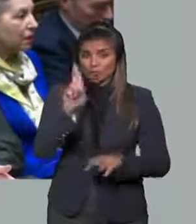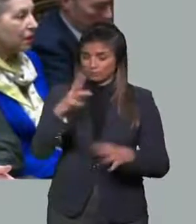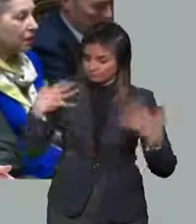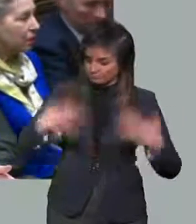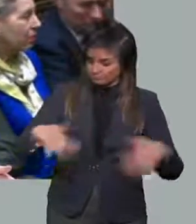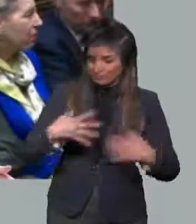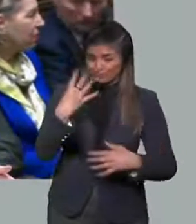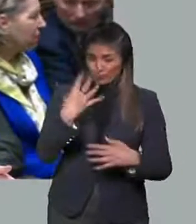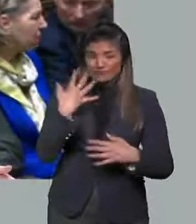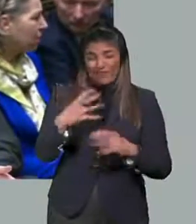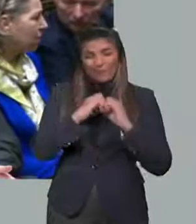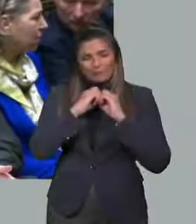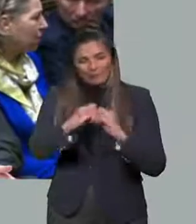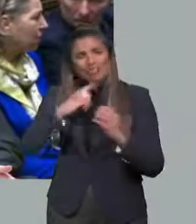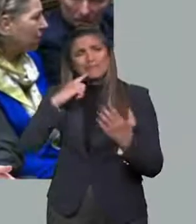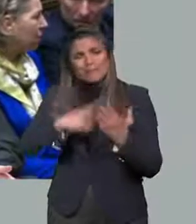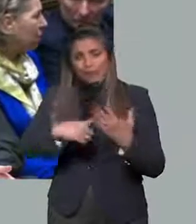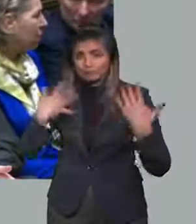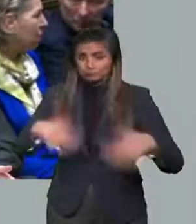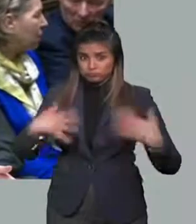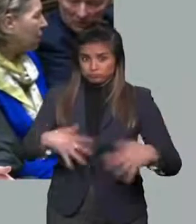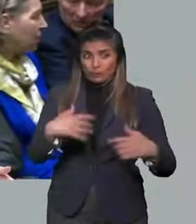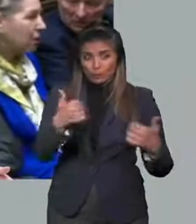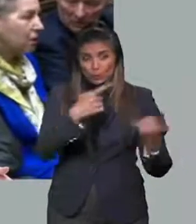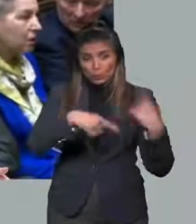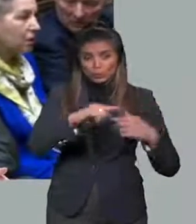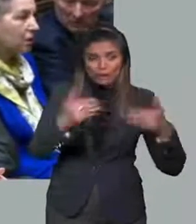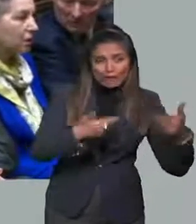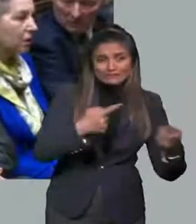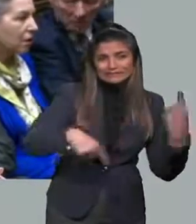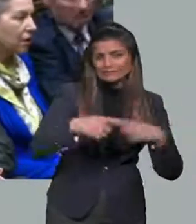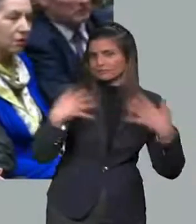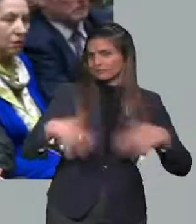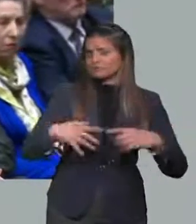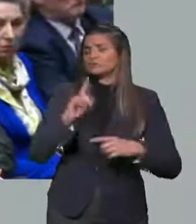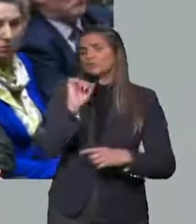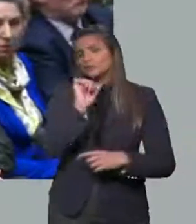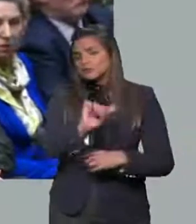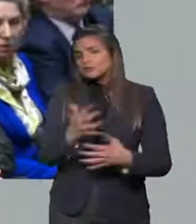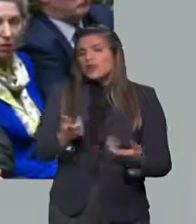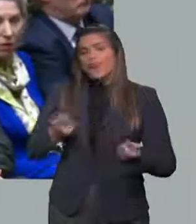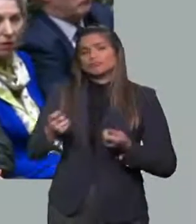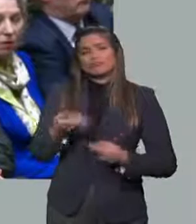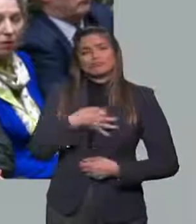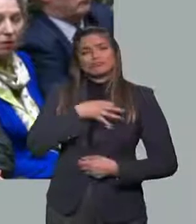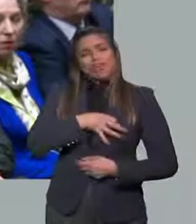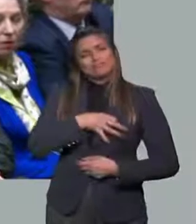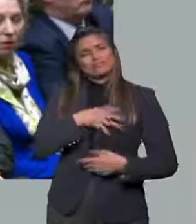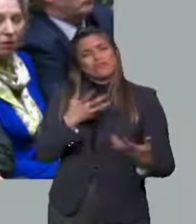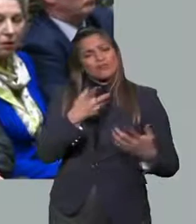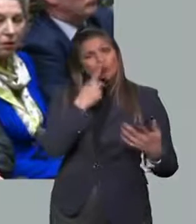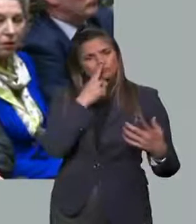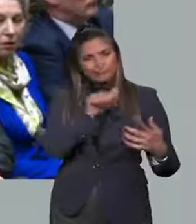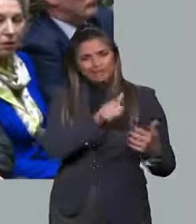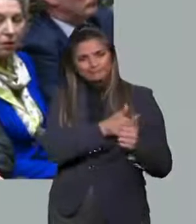causes. He's right, the 4th licence will ensure operator profits are better aligned with returns to good causes. Can I just also